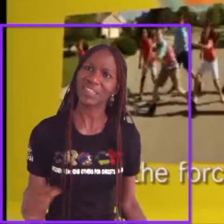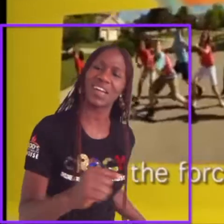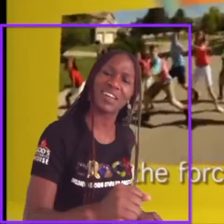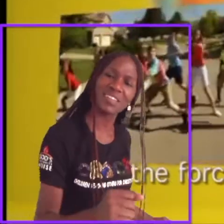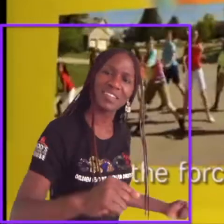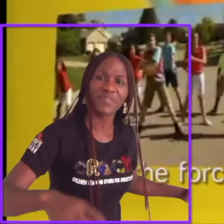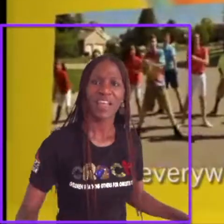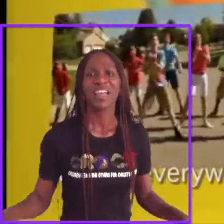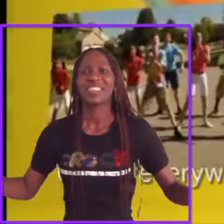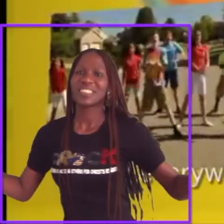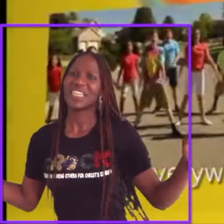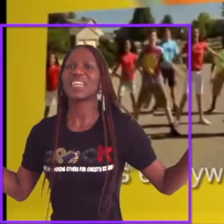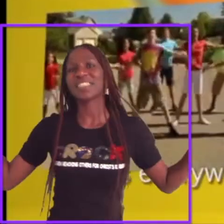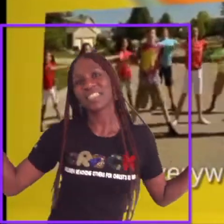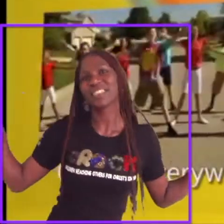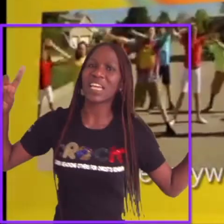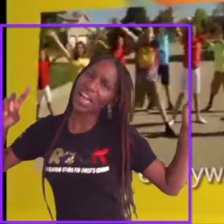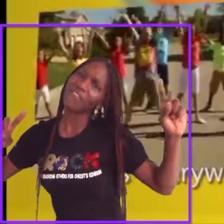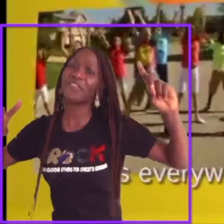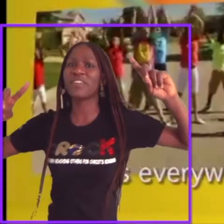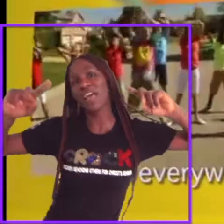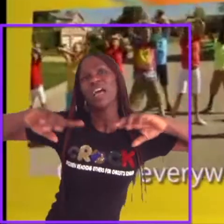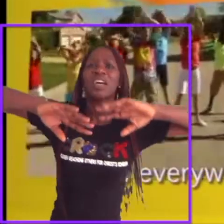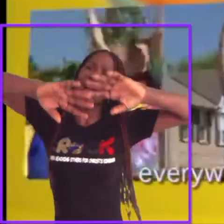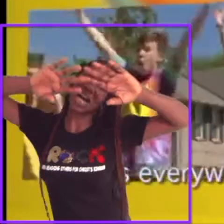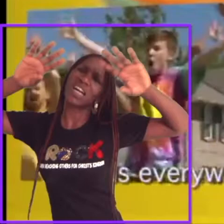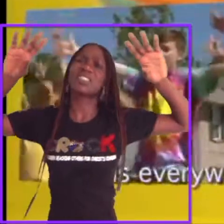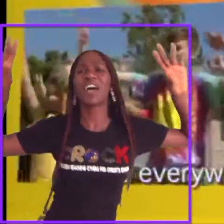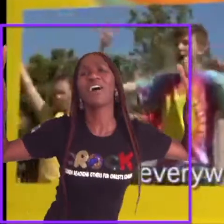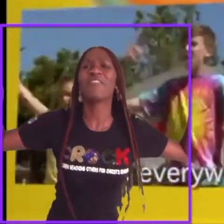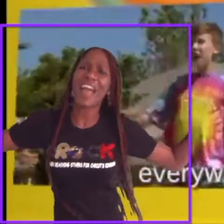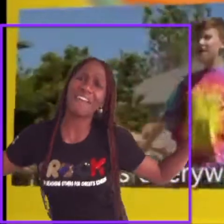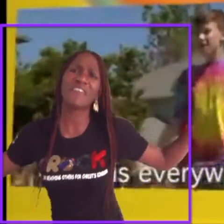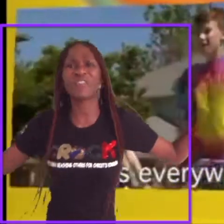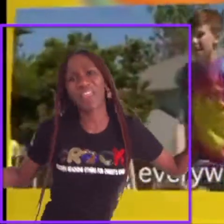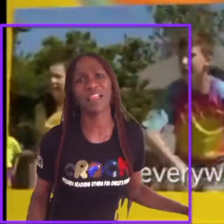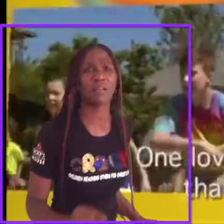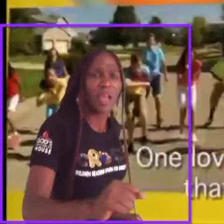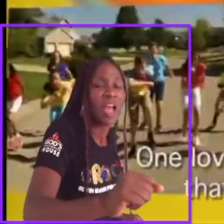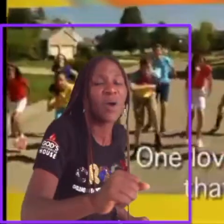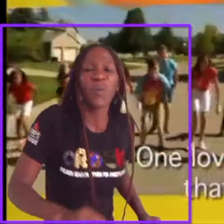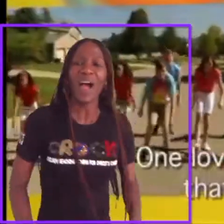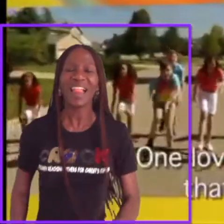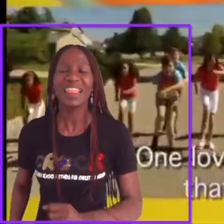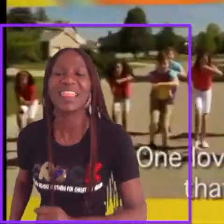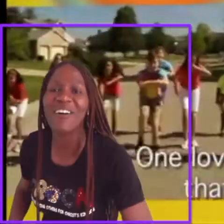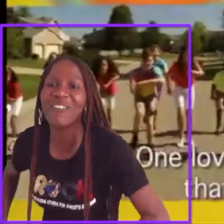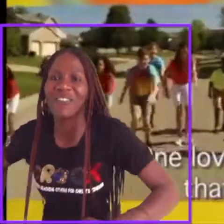Thank you.